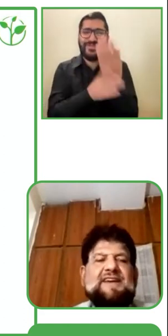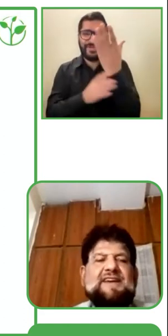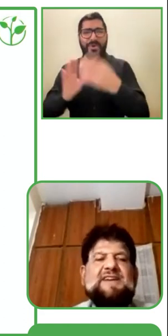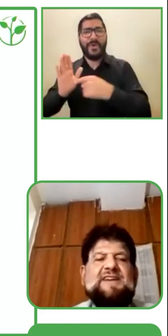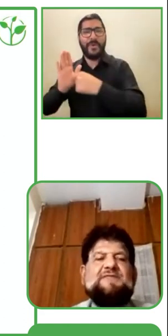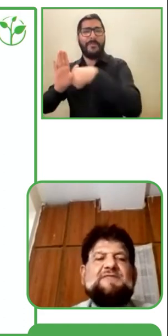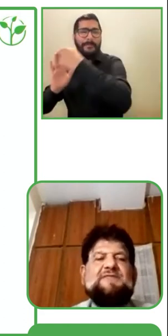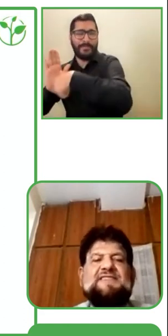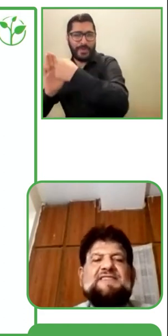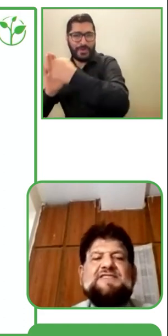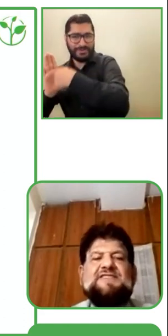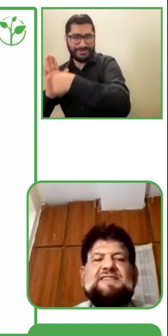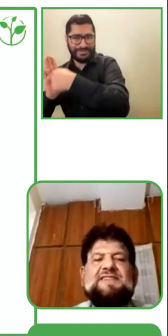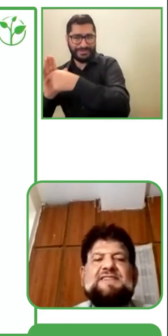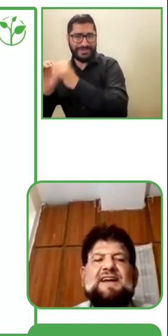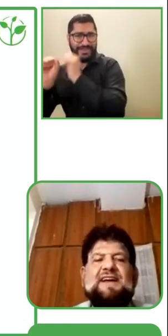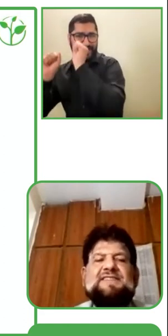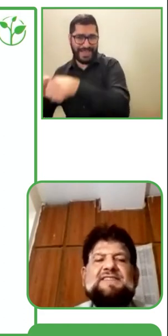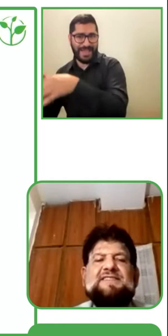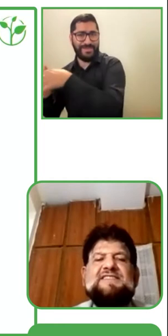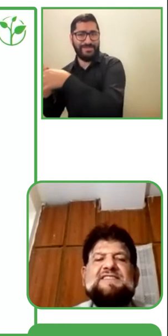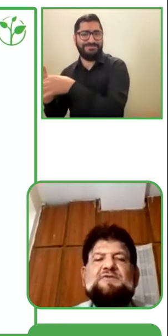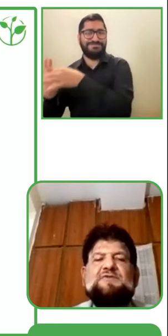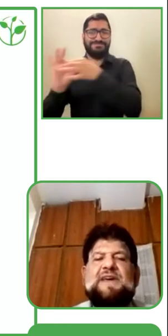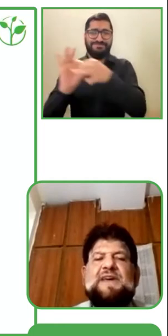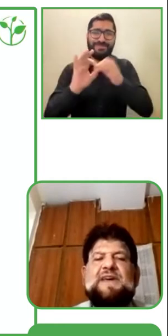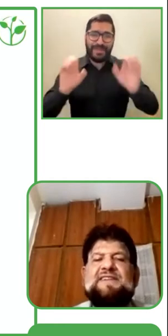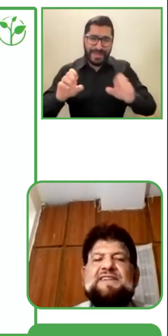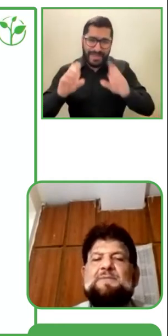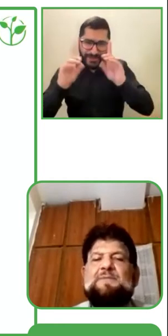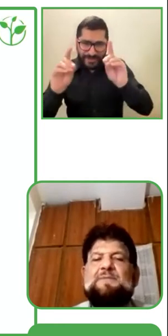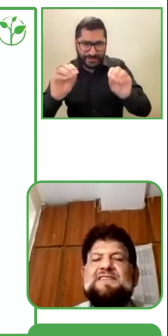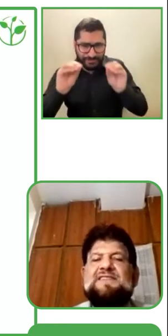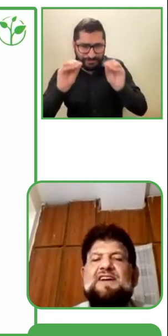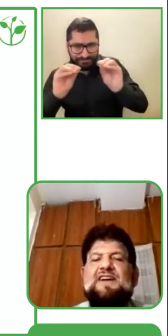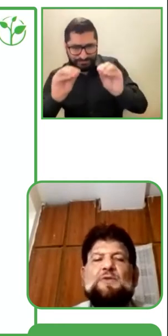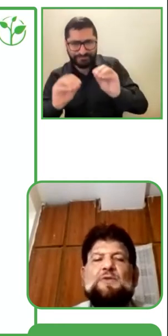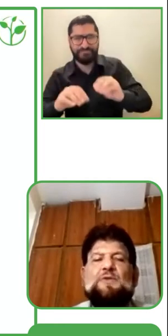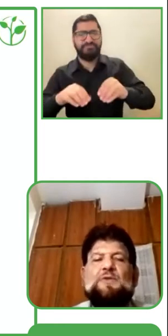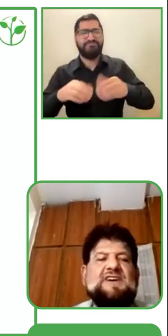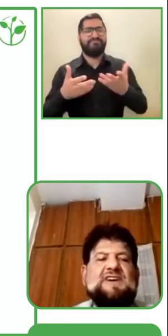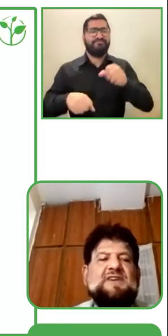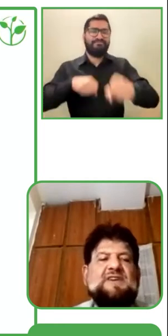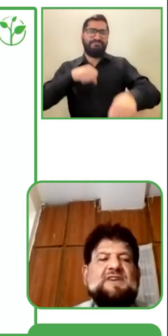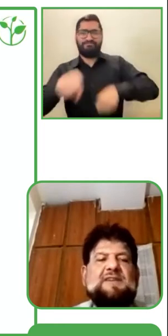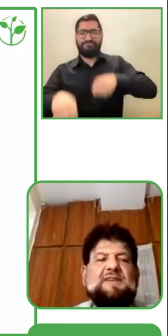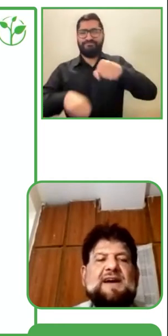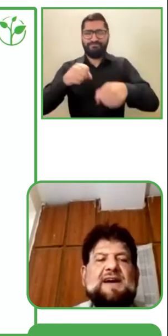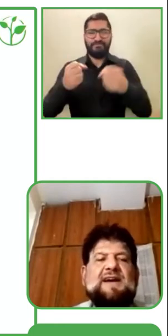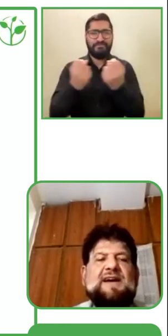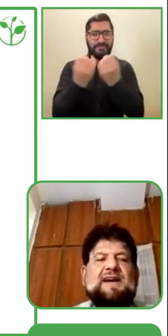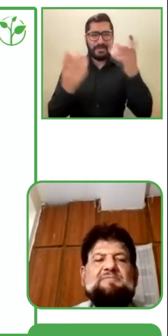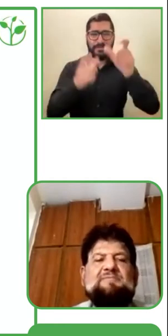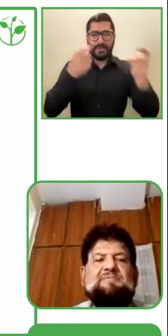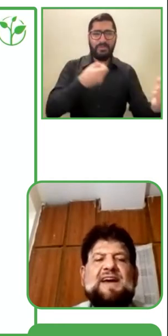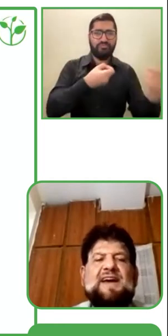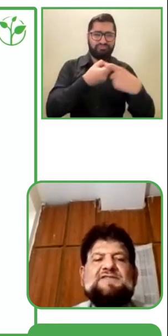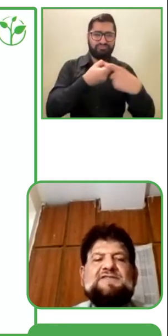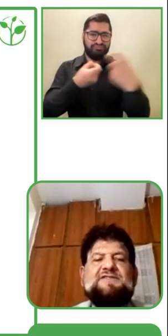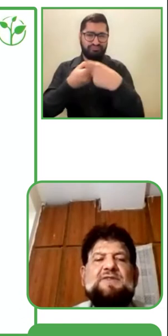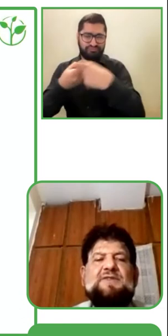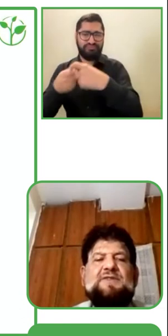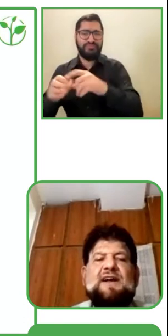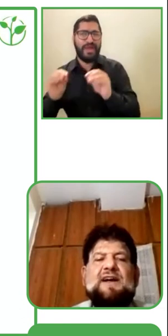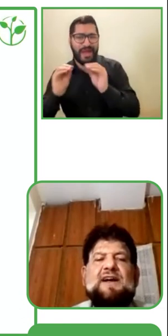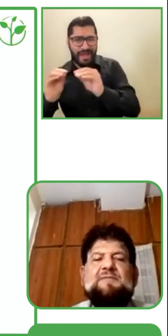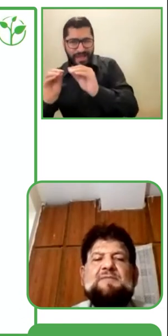And experienced training teaches the trainees how to repair and ride bicycle, which are modified by AABRAR mechanics